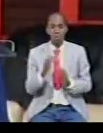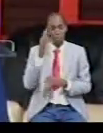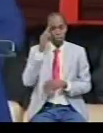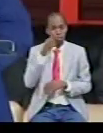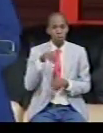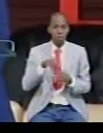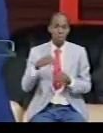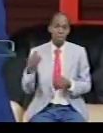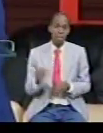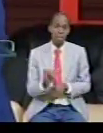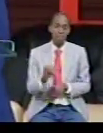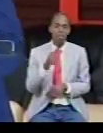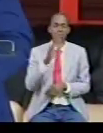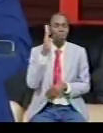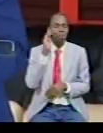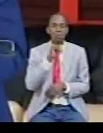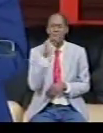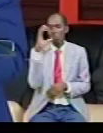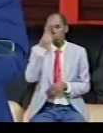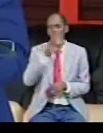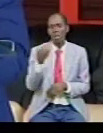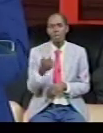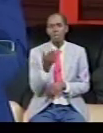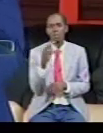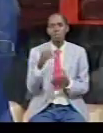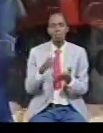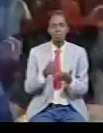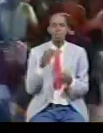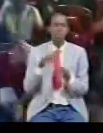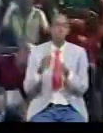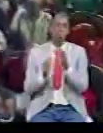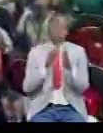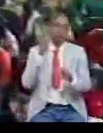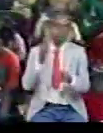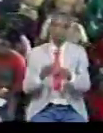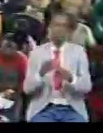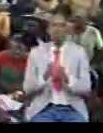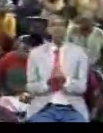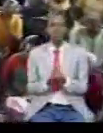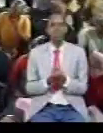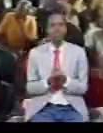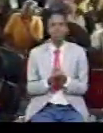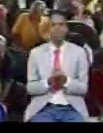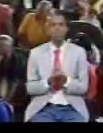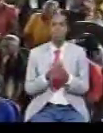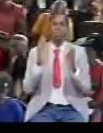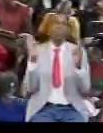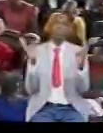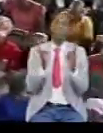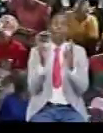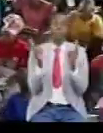not miss any of them in Jesus' name. Victory,